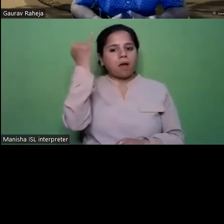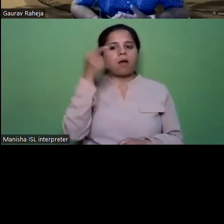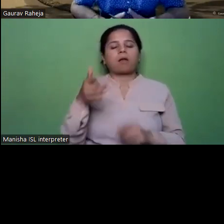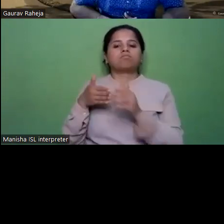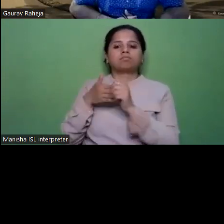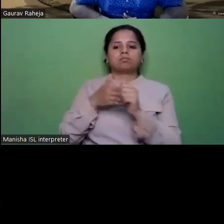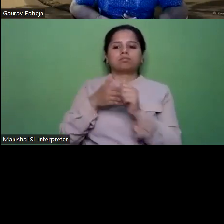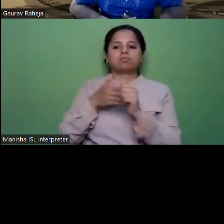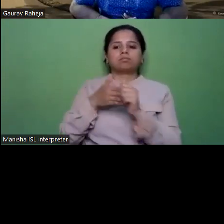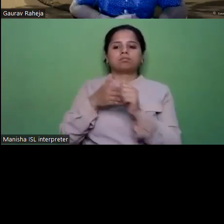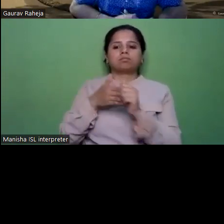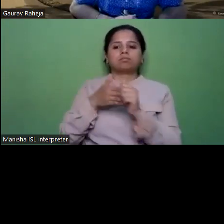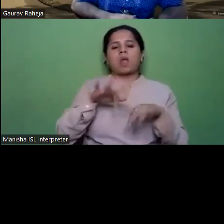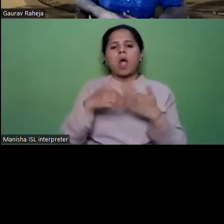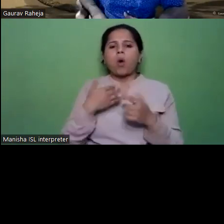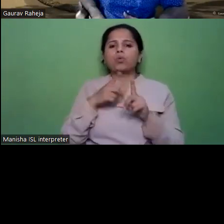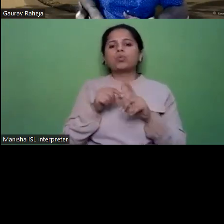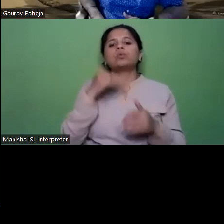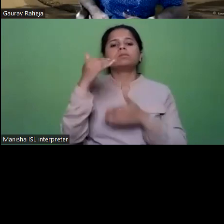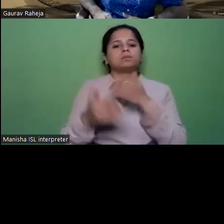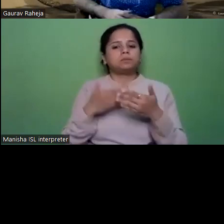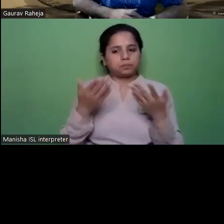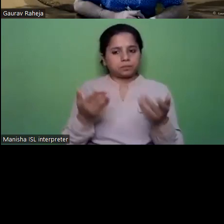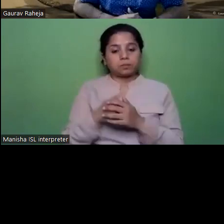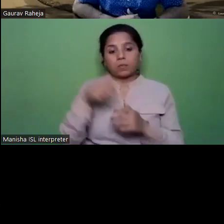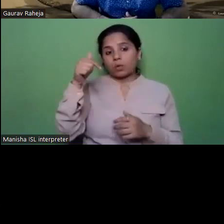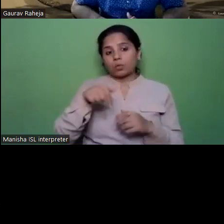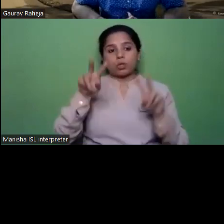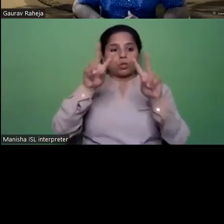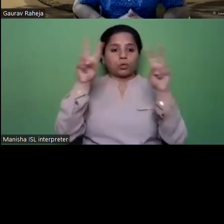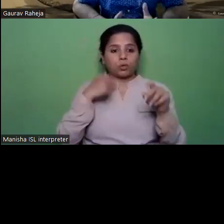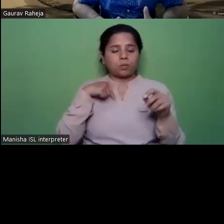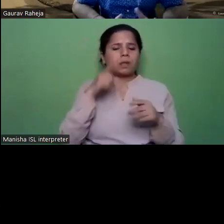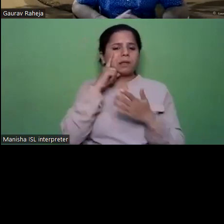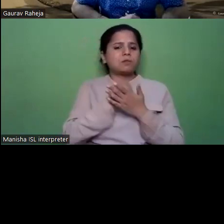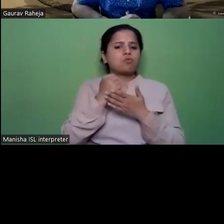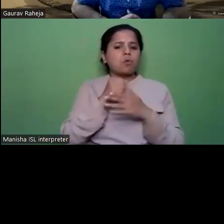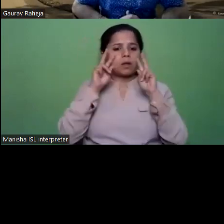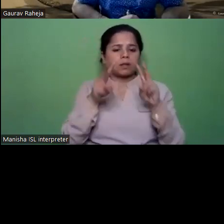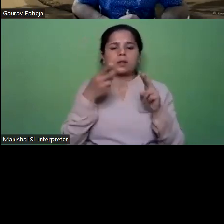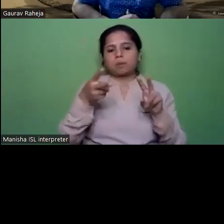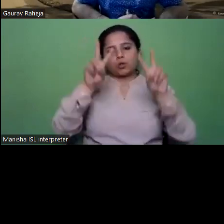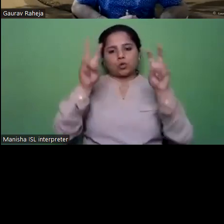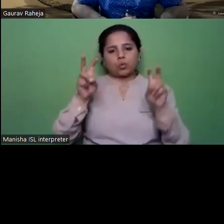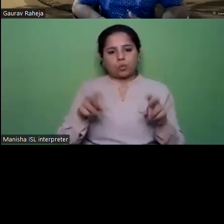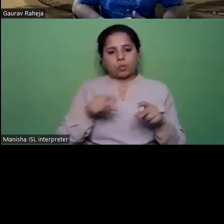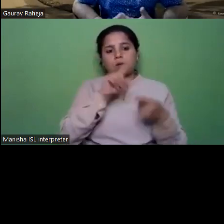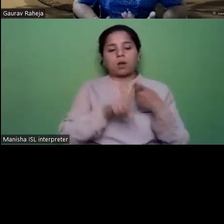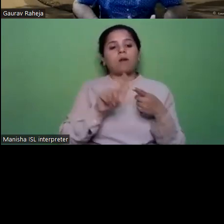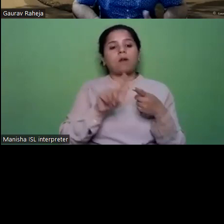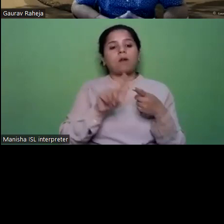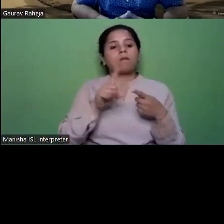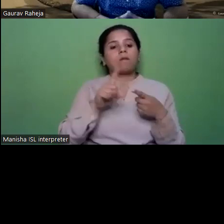us how to go about it, right? So today's talk, we are trying to look at following objectives. One is to understand